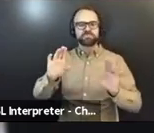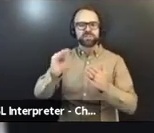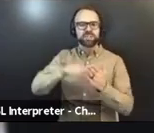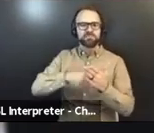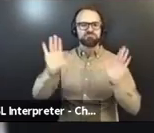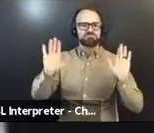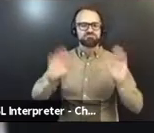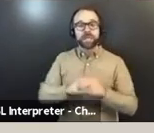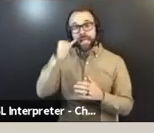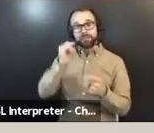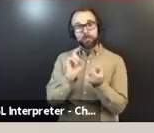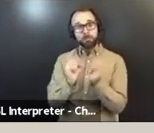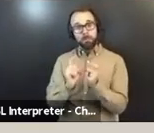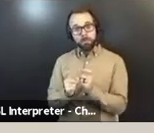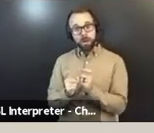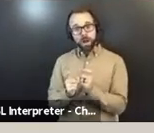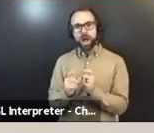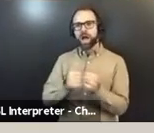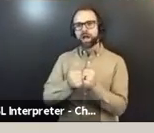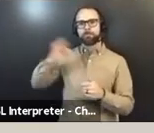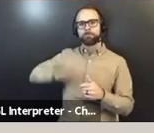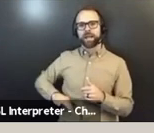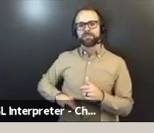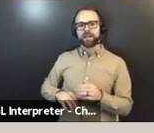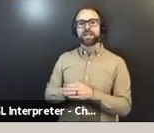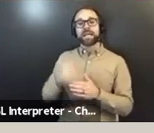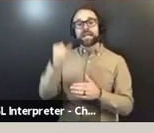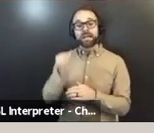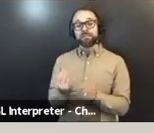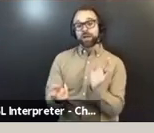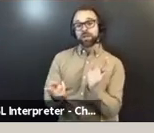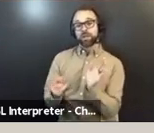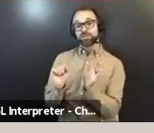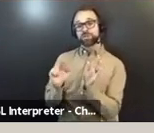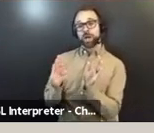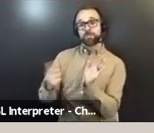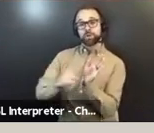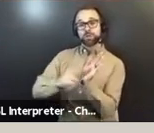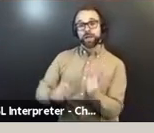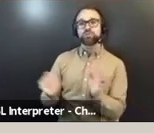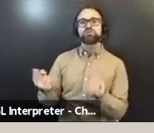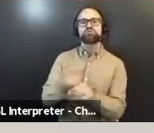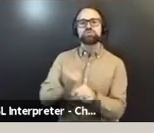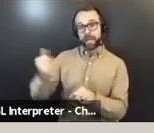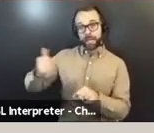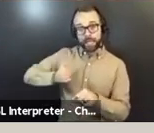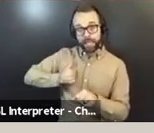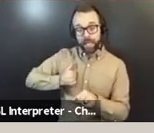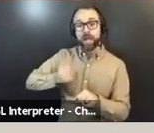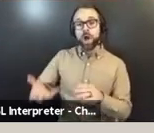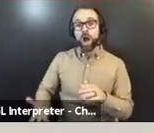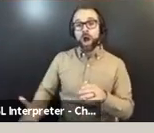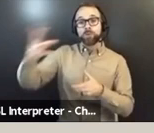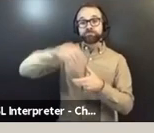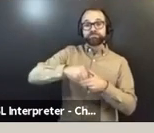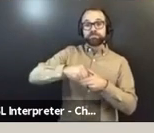few little tweaks there? It's really easy. If the subcontractor that you're using are Canadian and they're willing to come onto payroll,